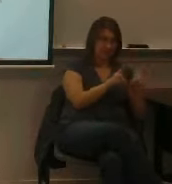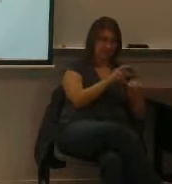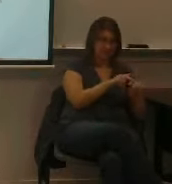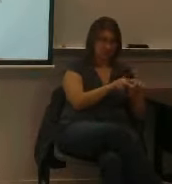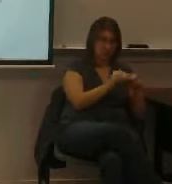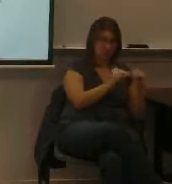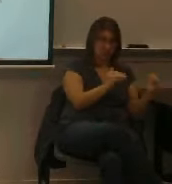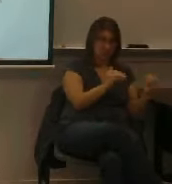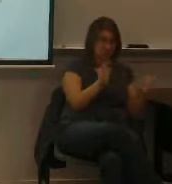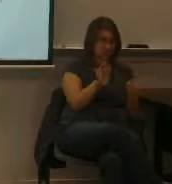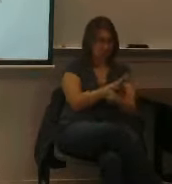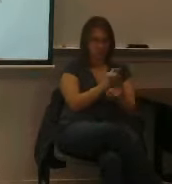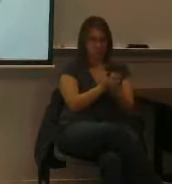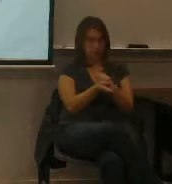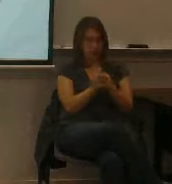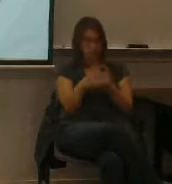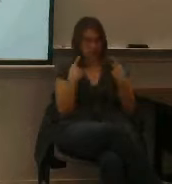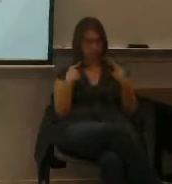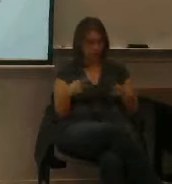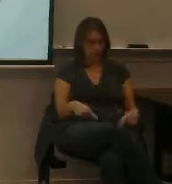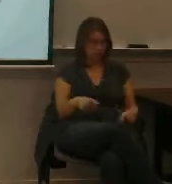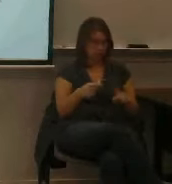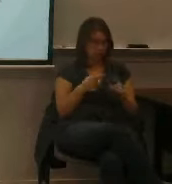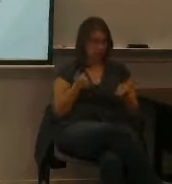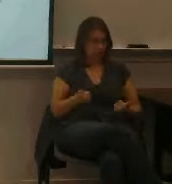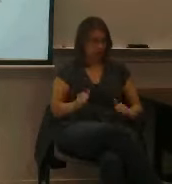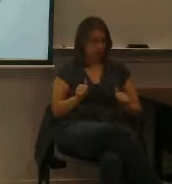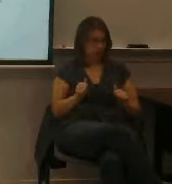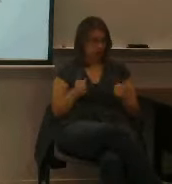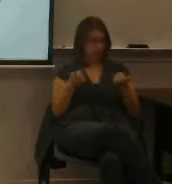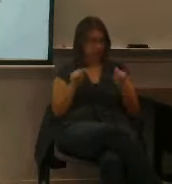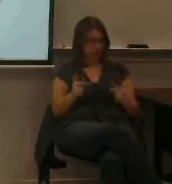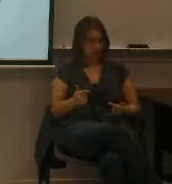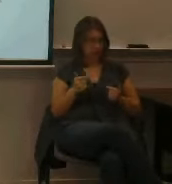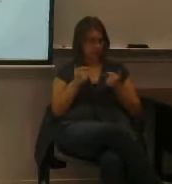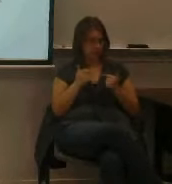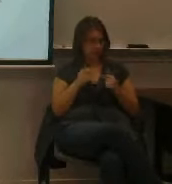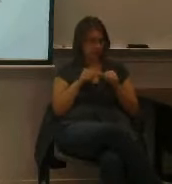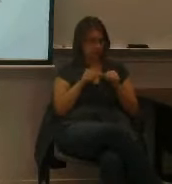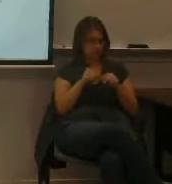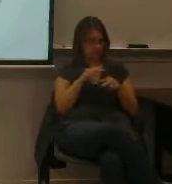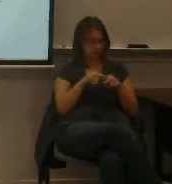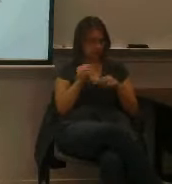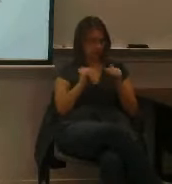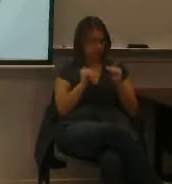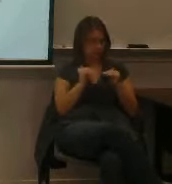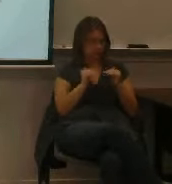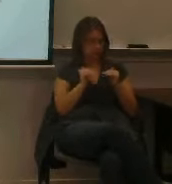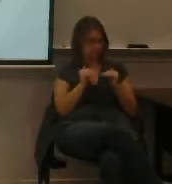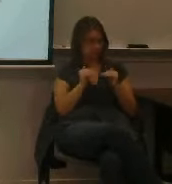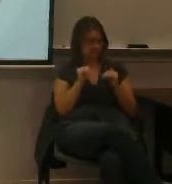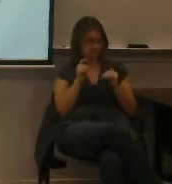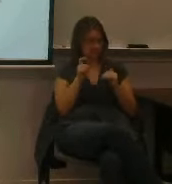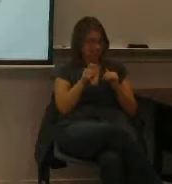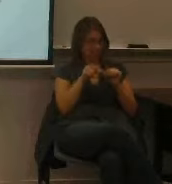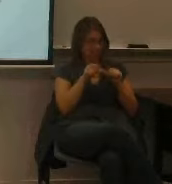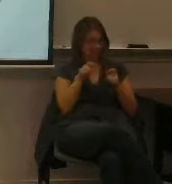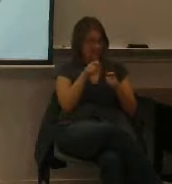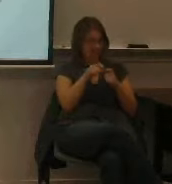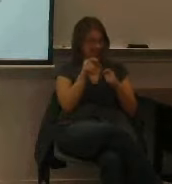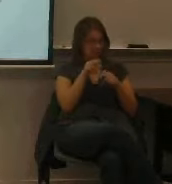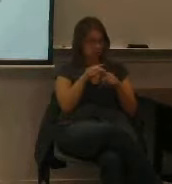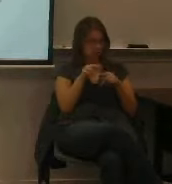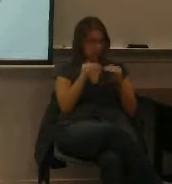salinities and completely change their physiology to make it so they can maintain their salt balance. They have to maintain an exact salt balance.